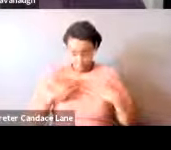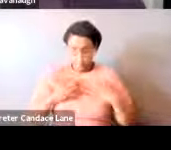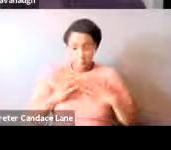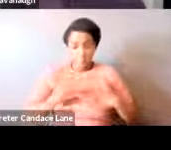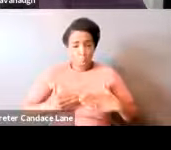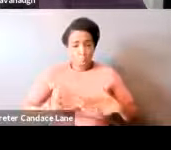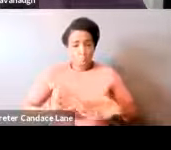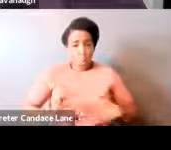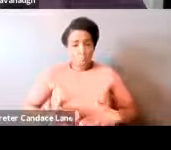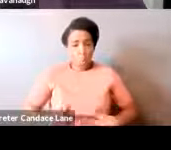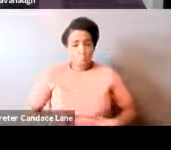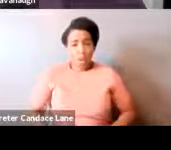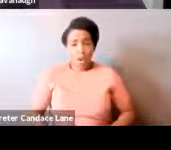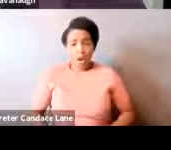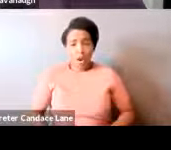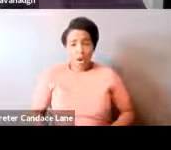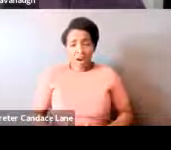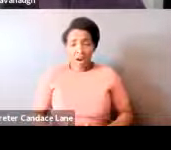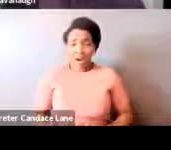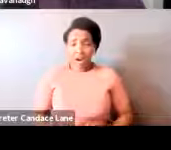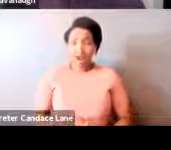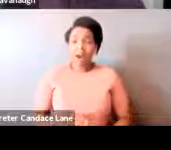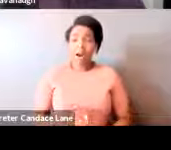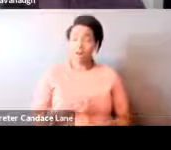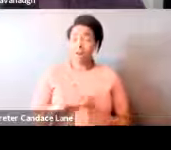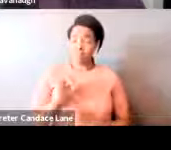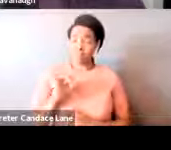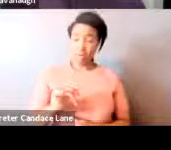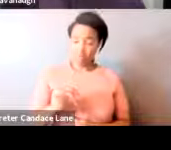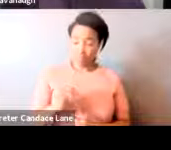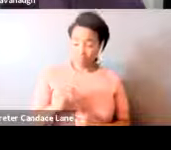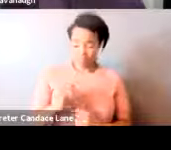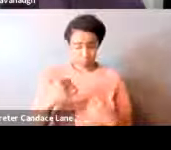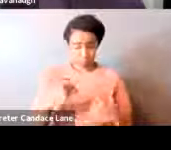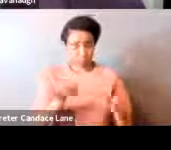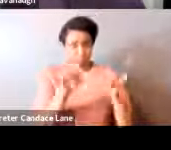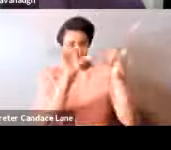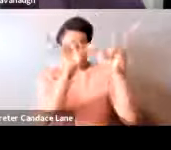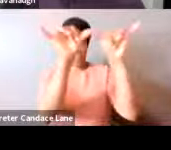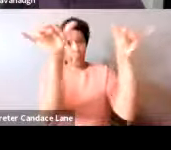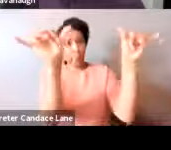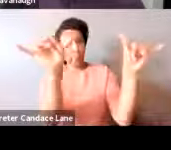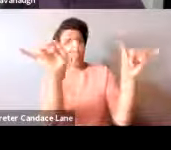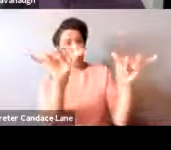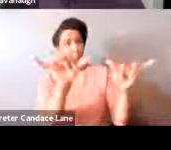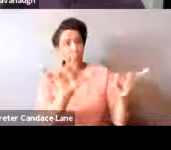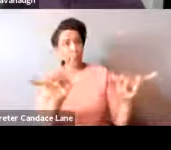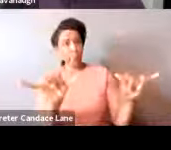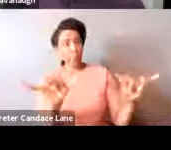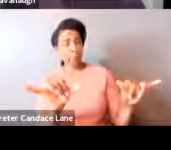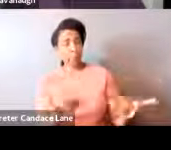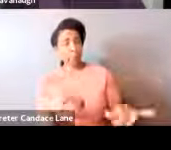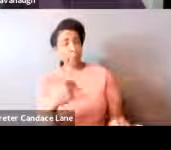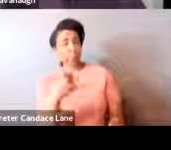leather, squarish frames, that wise guy demeanor, tipped